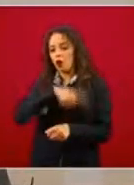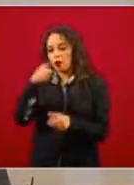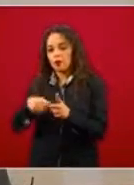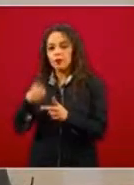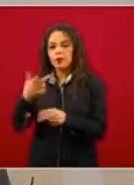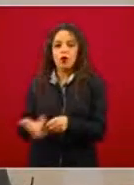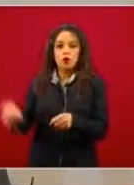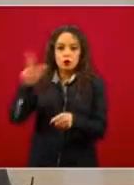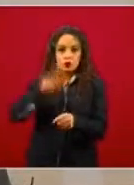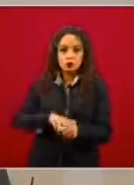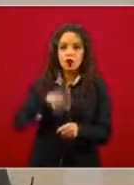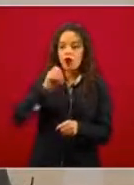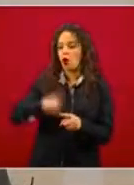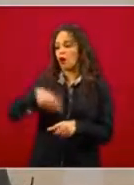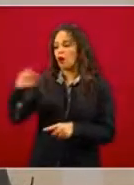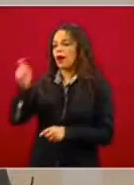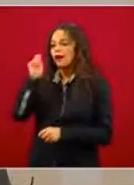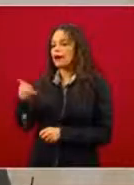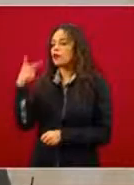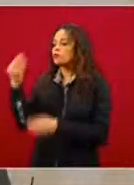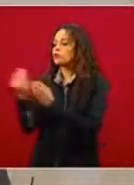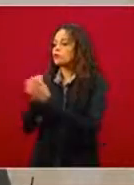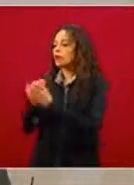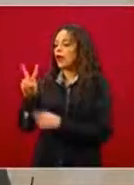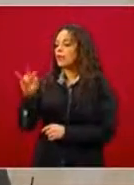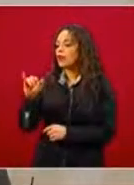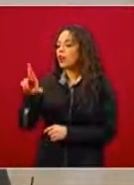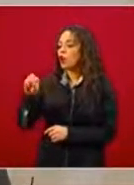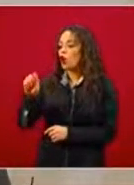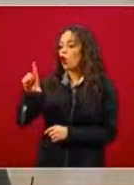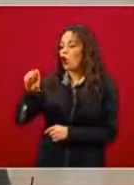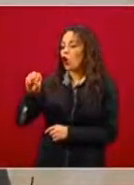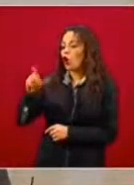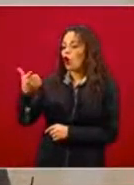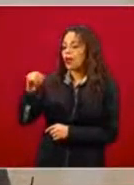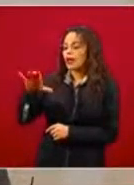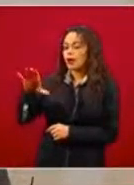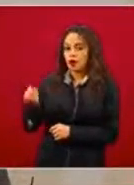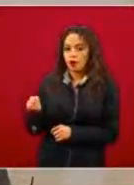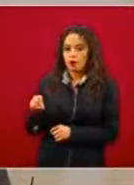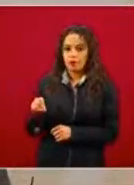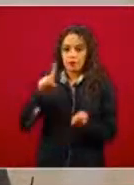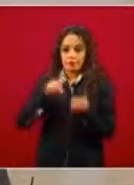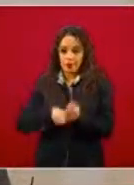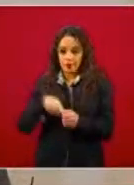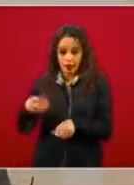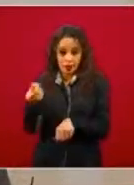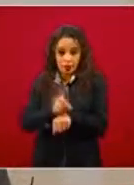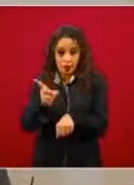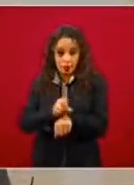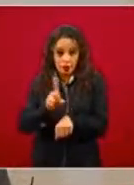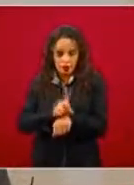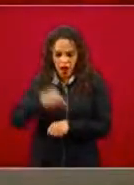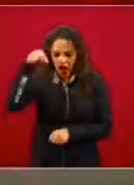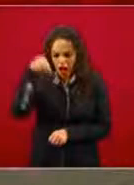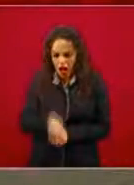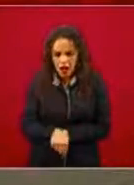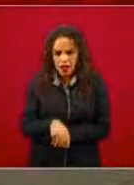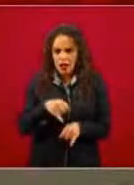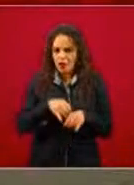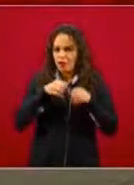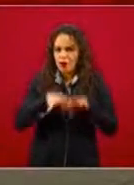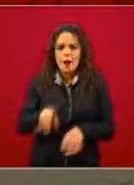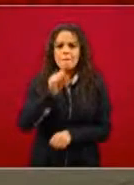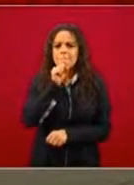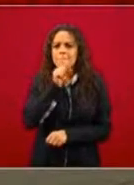scenario is in the different general cases, in its viral cases, and others. All the indexes are here and are